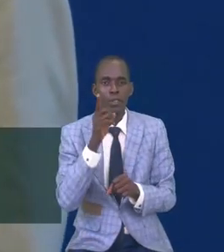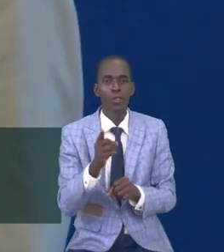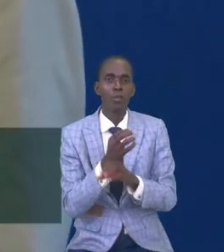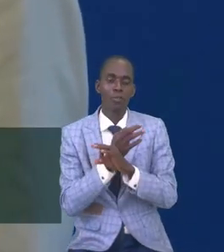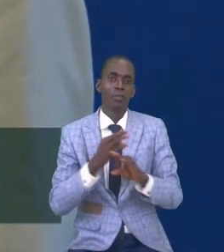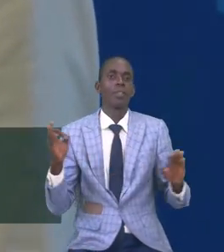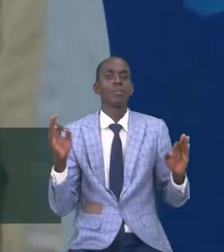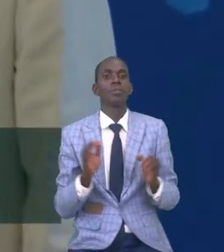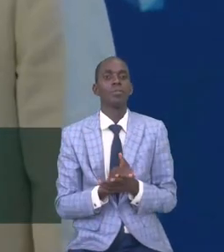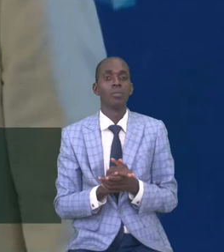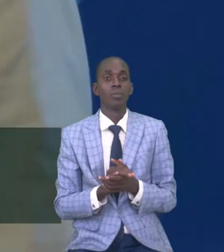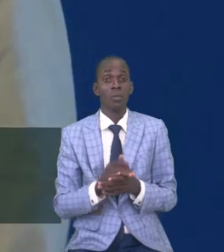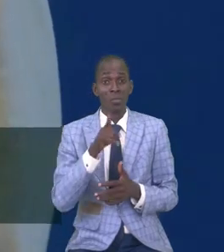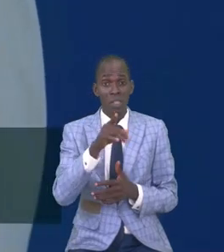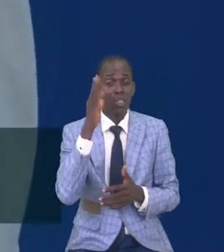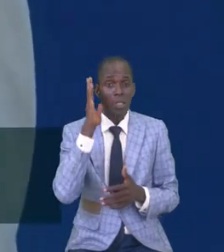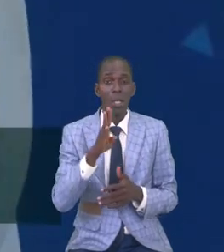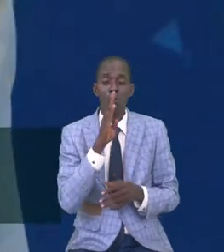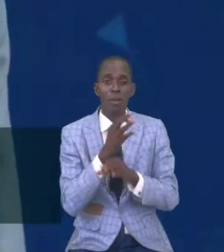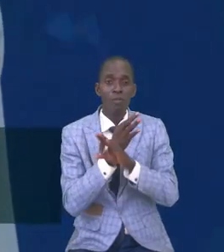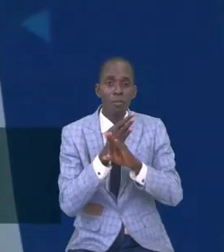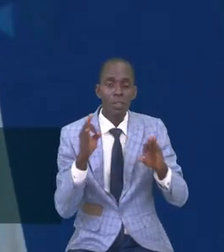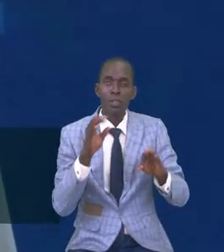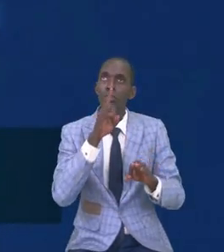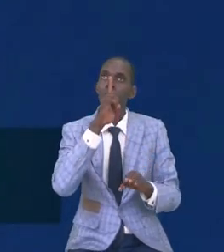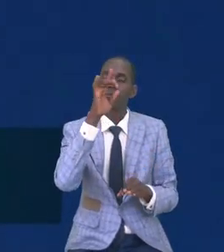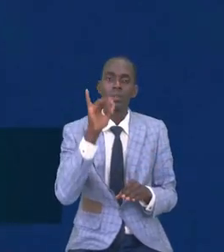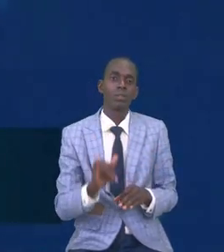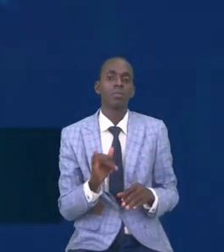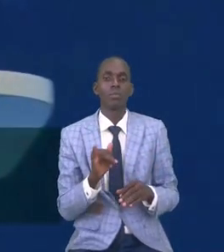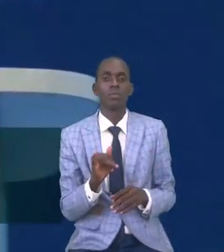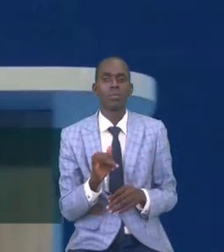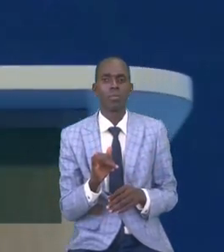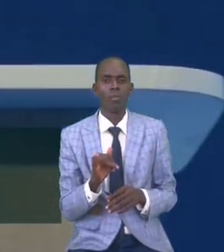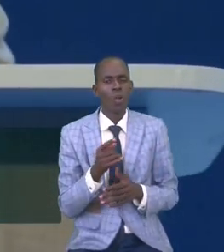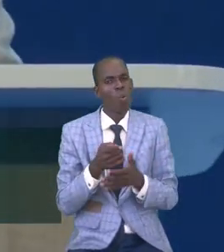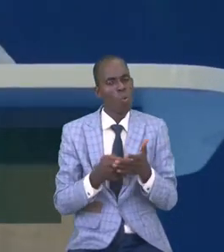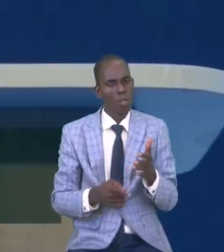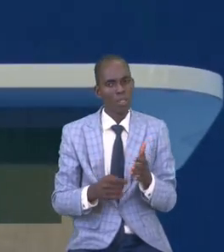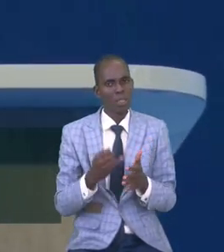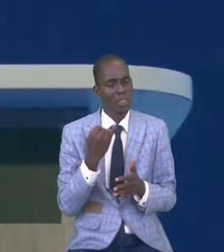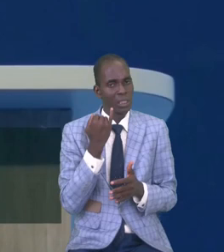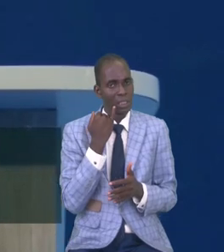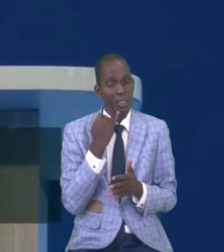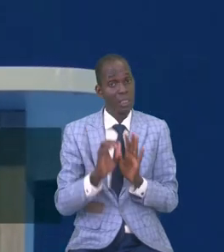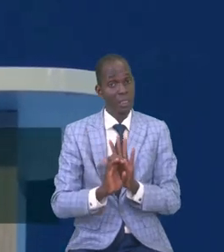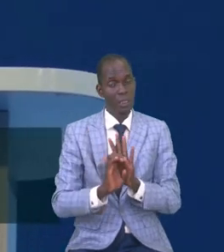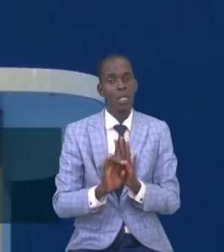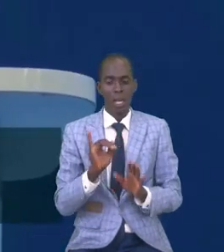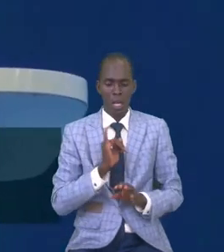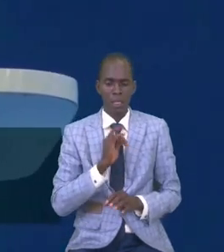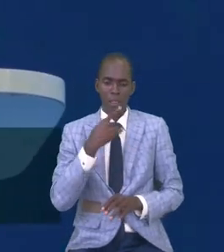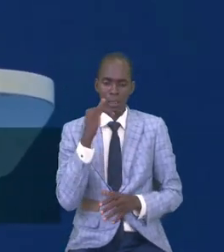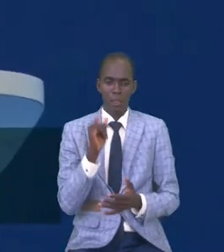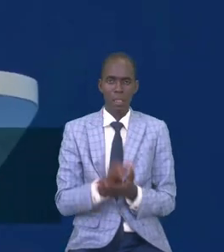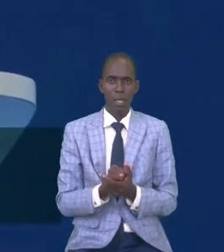free, ye shall be free indeed. What if I say that